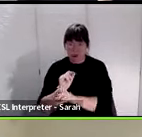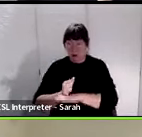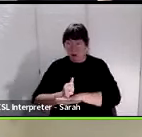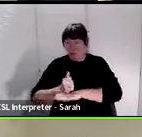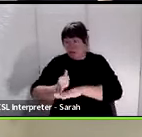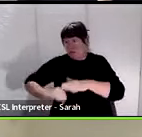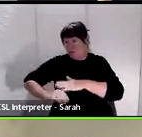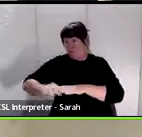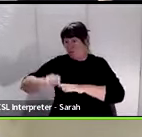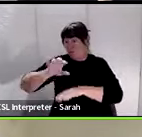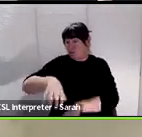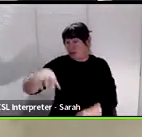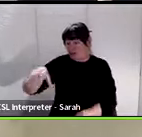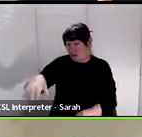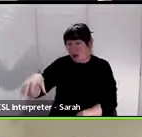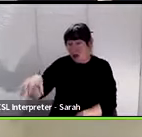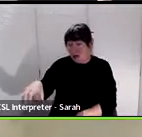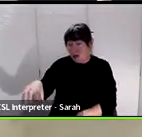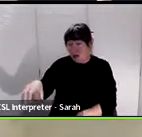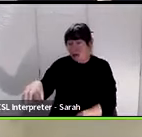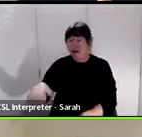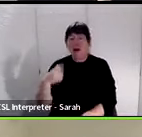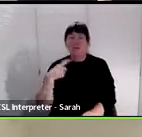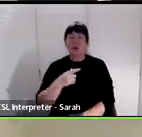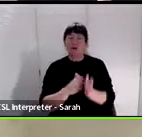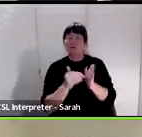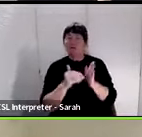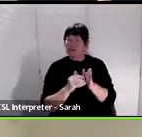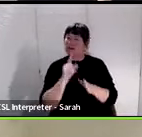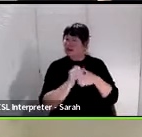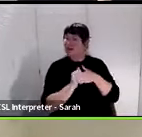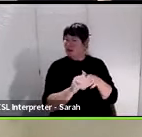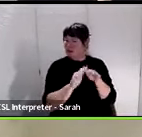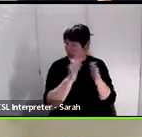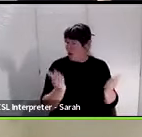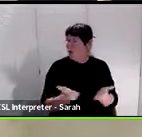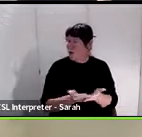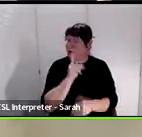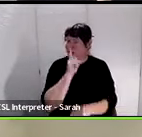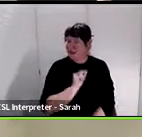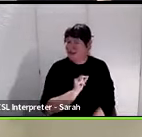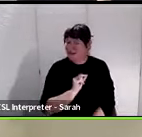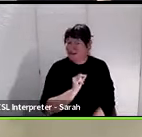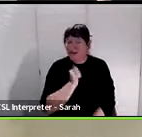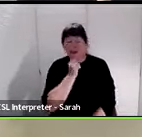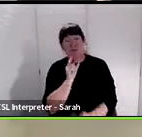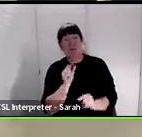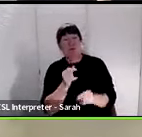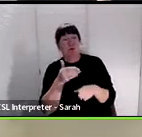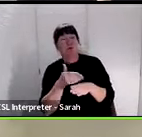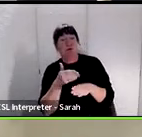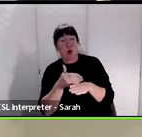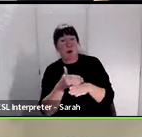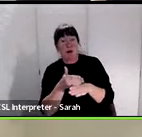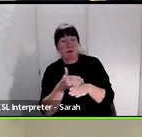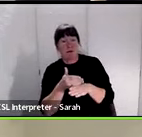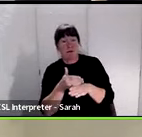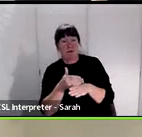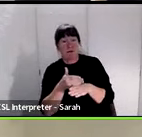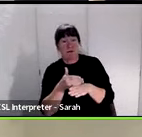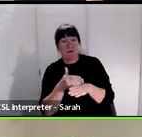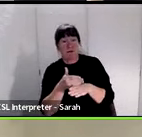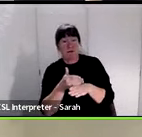of stuff that New Zealand is very well placed to lead the world in this. If you do a good job of your part, there is